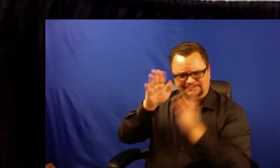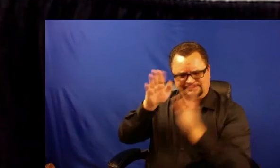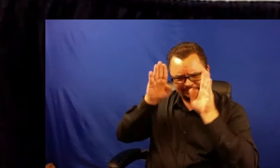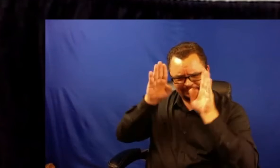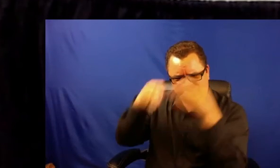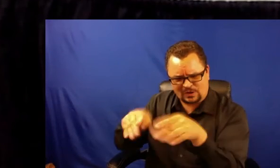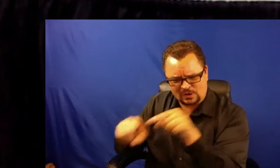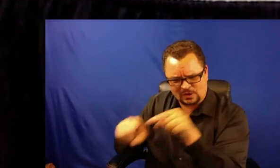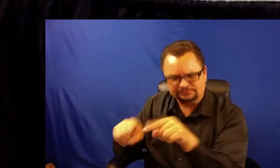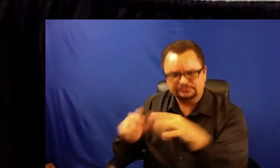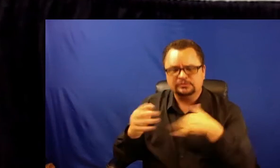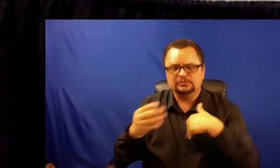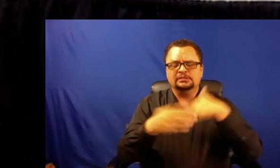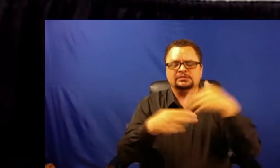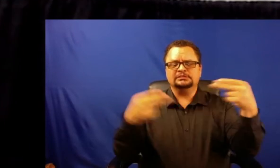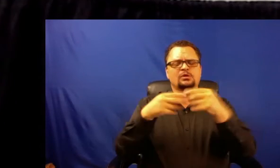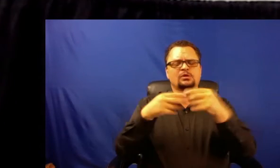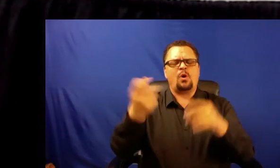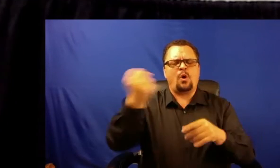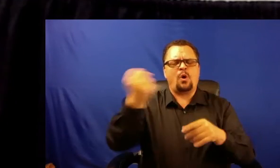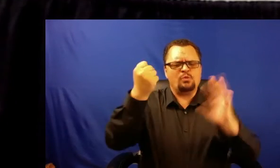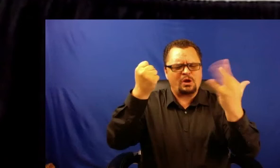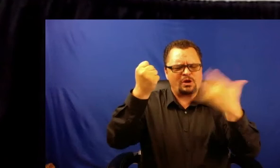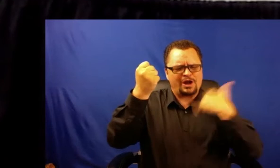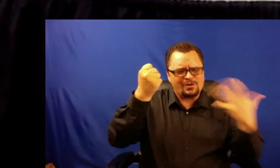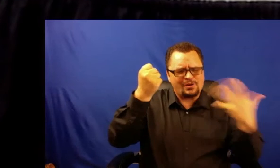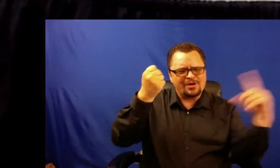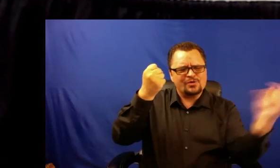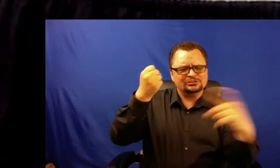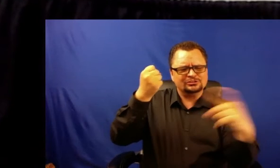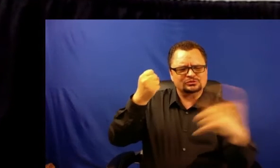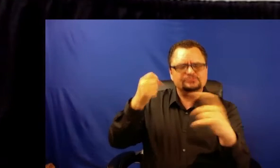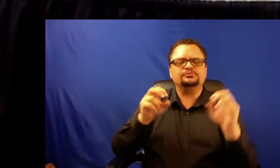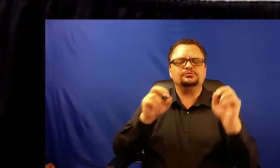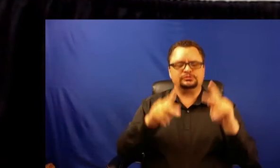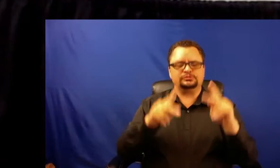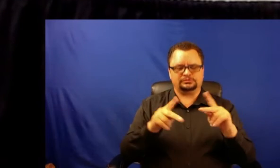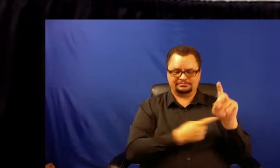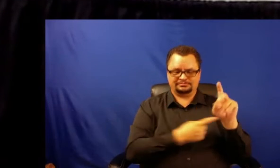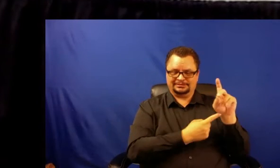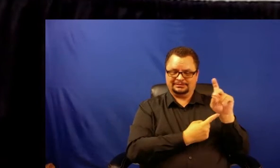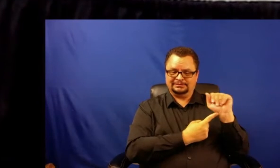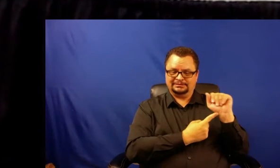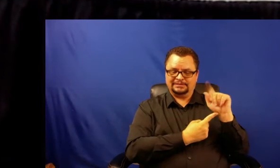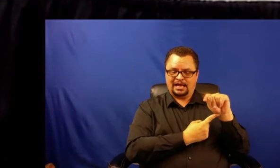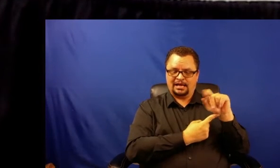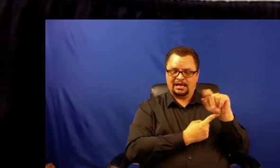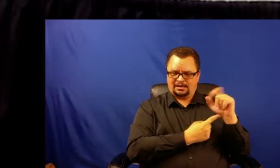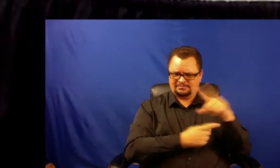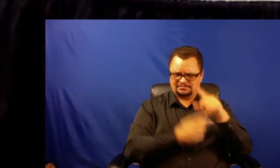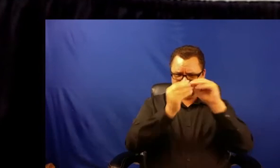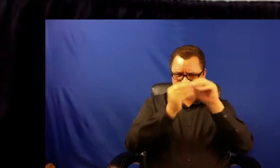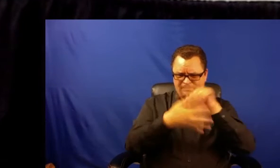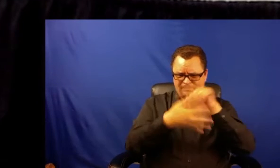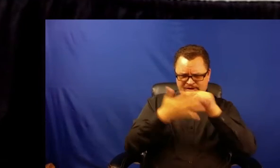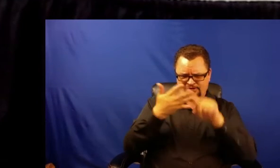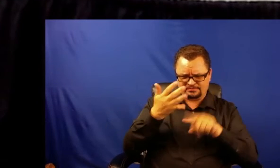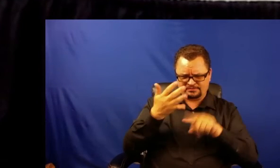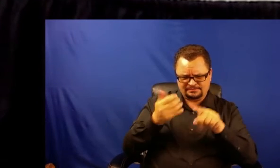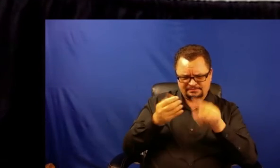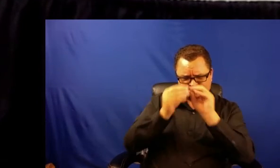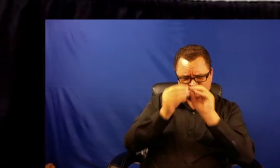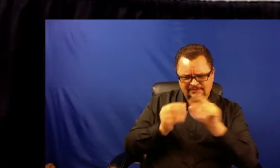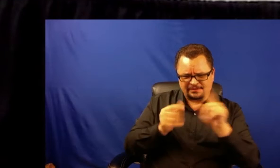data dashboard, the first page, if you know it well, the first page is only El Paso County residents